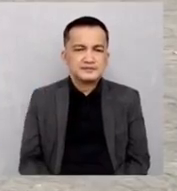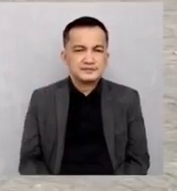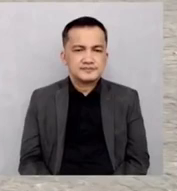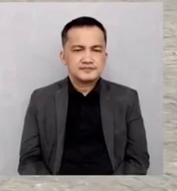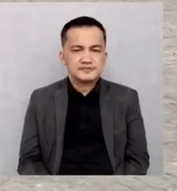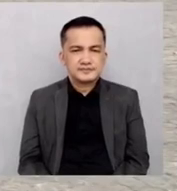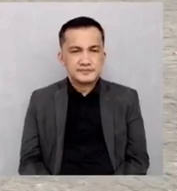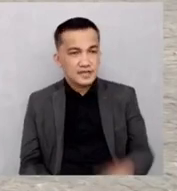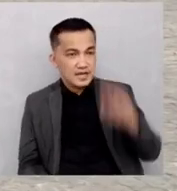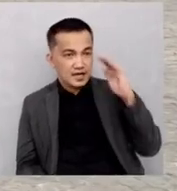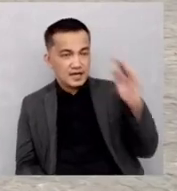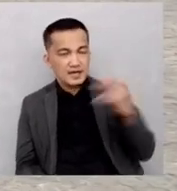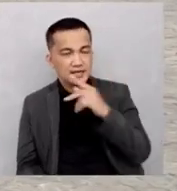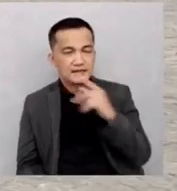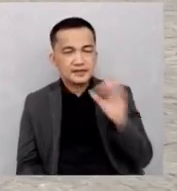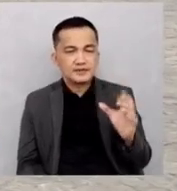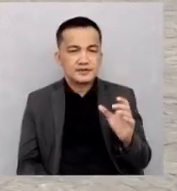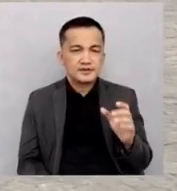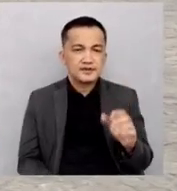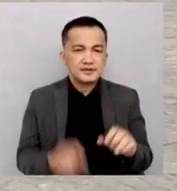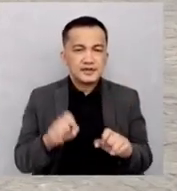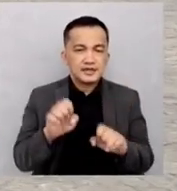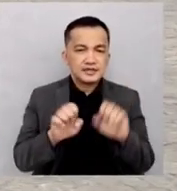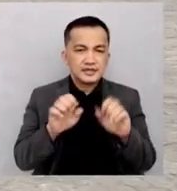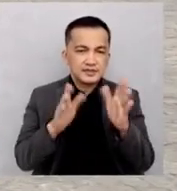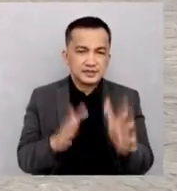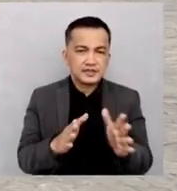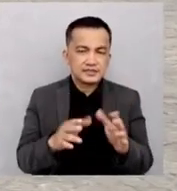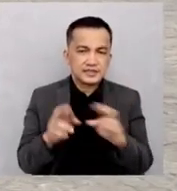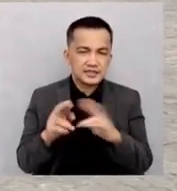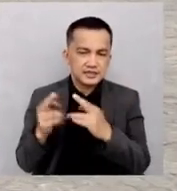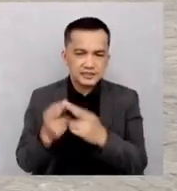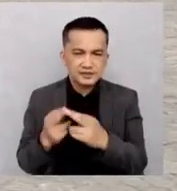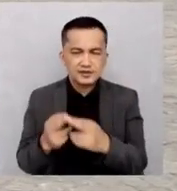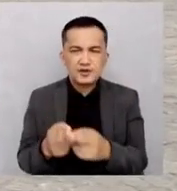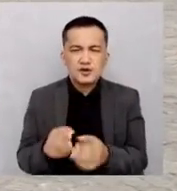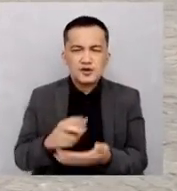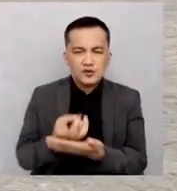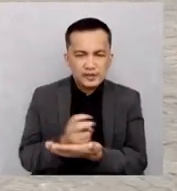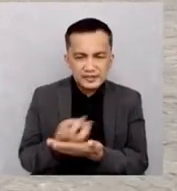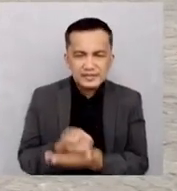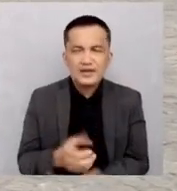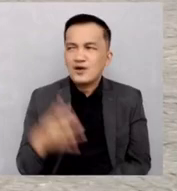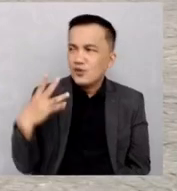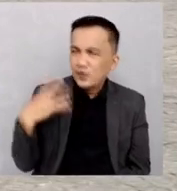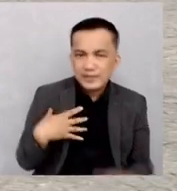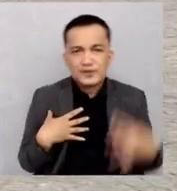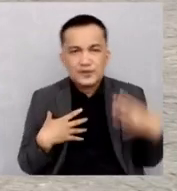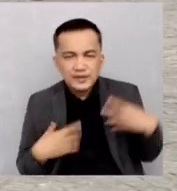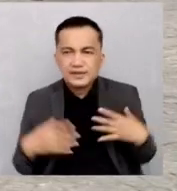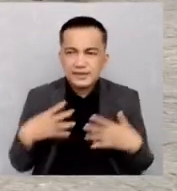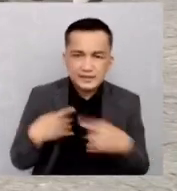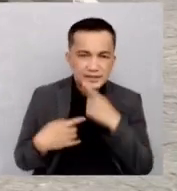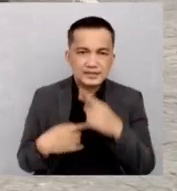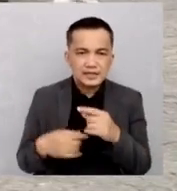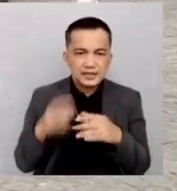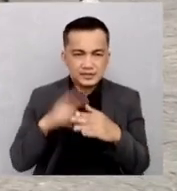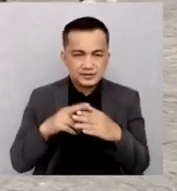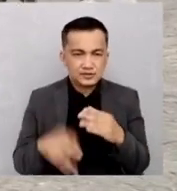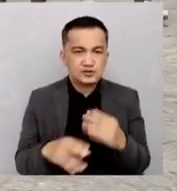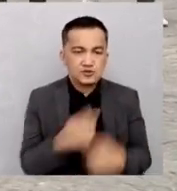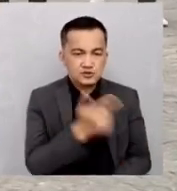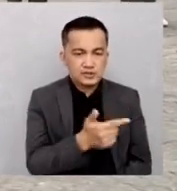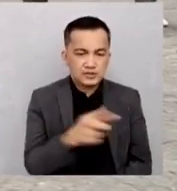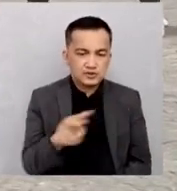Hi, Carmina. Examinees and their relatives are patiently waiting for the results of the 2022 bar examinations